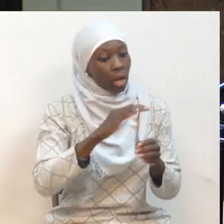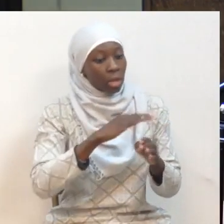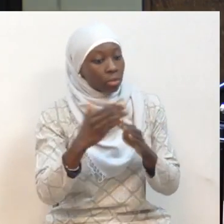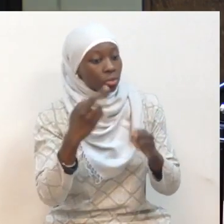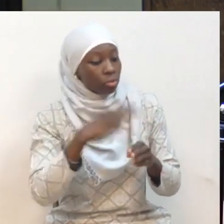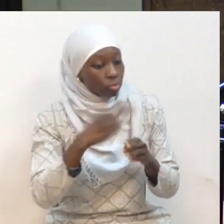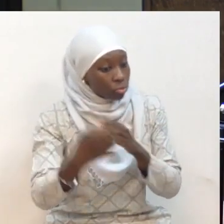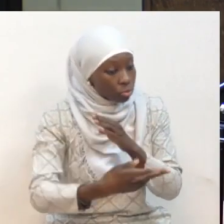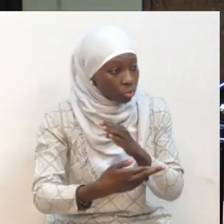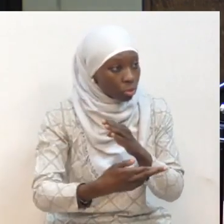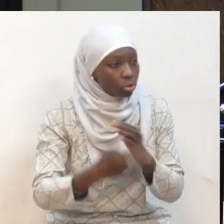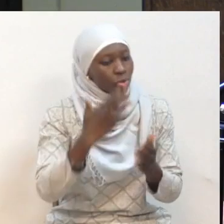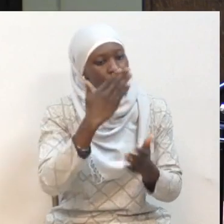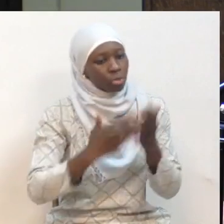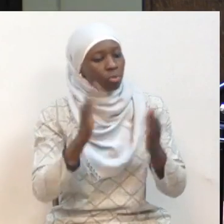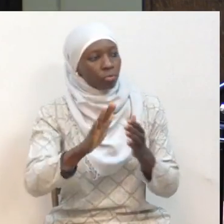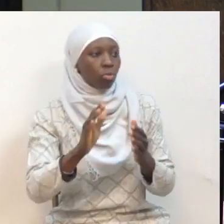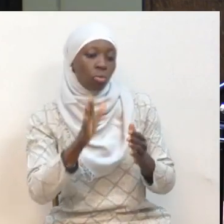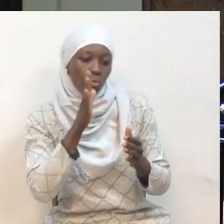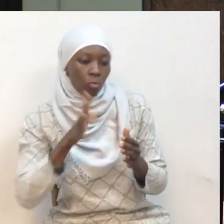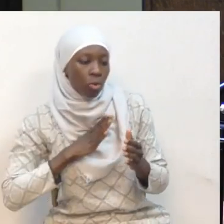shelters.